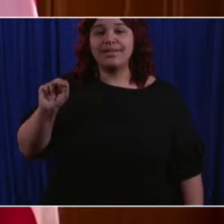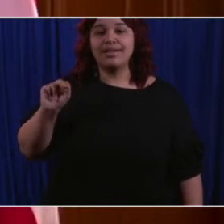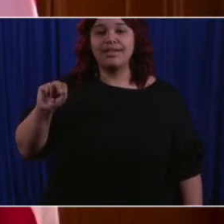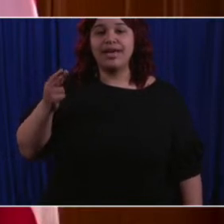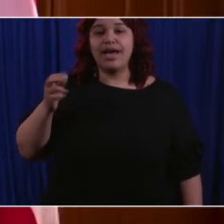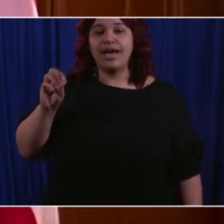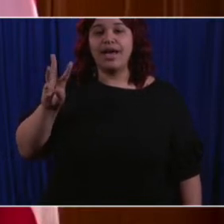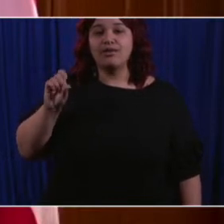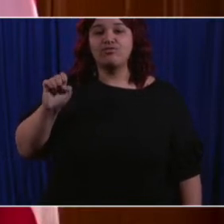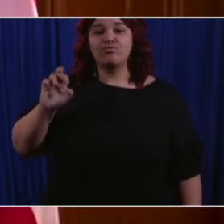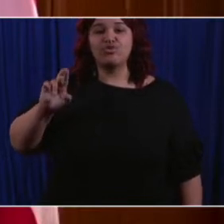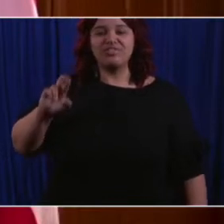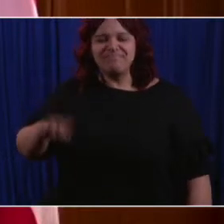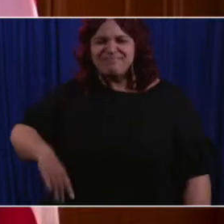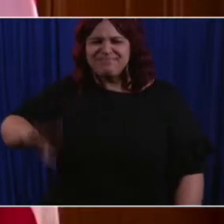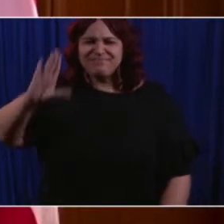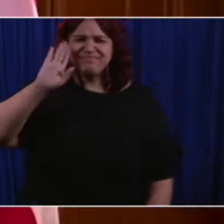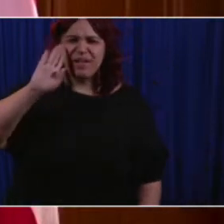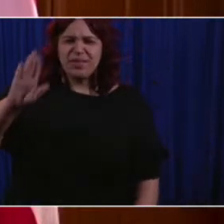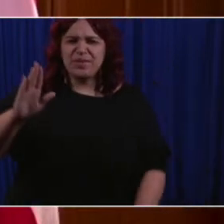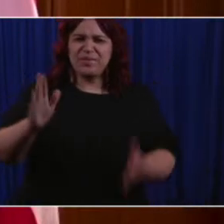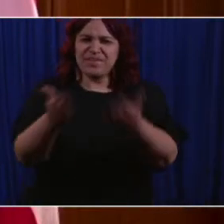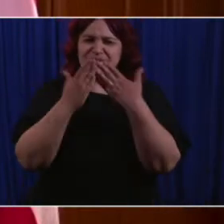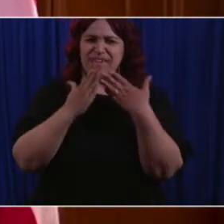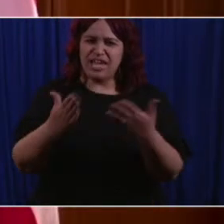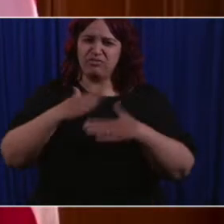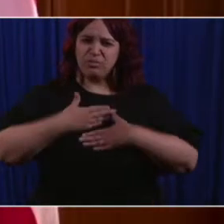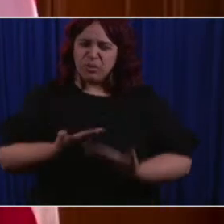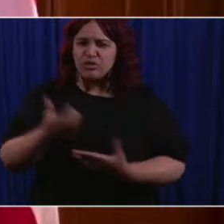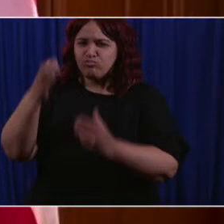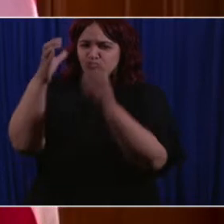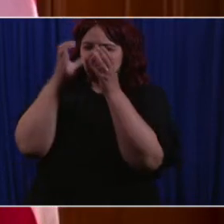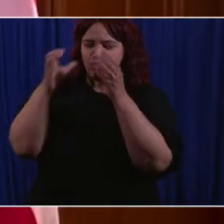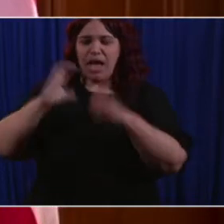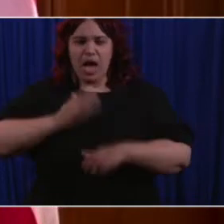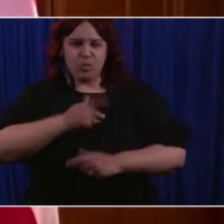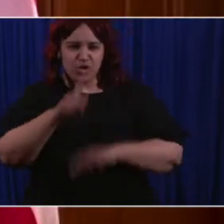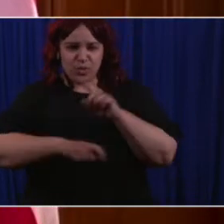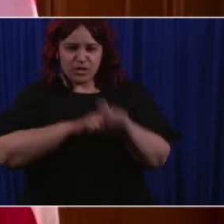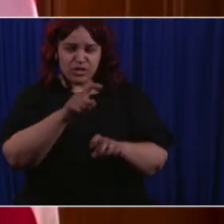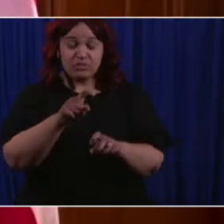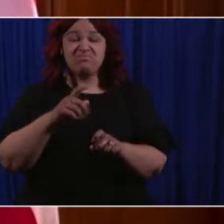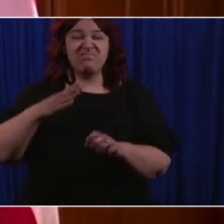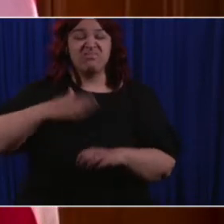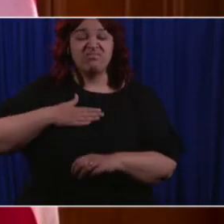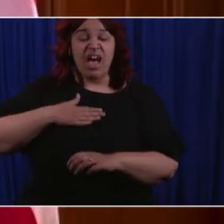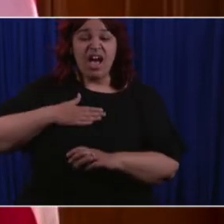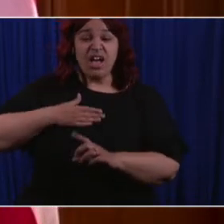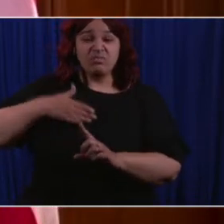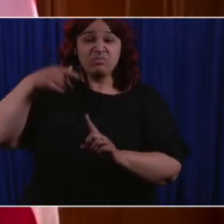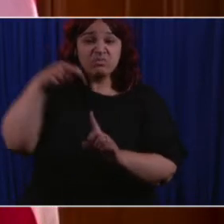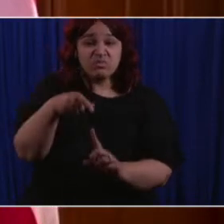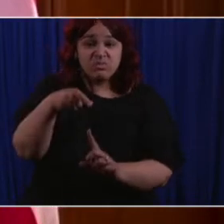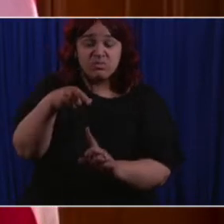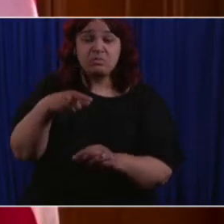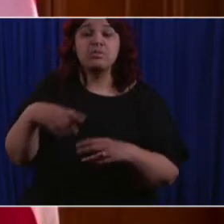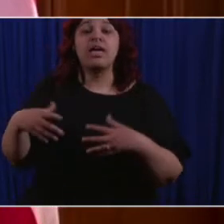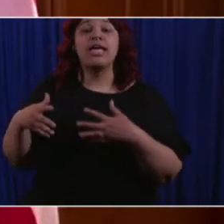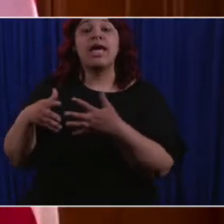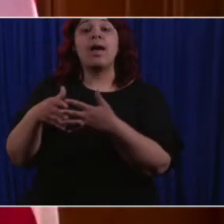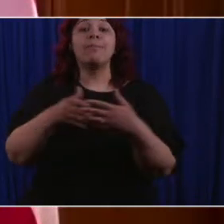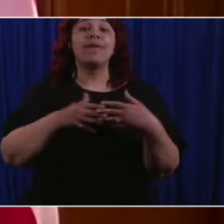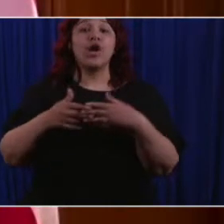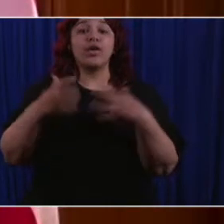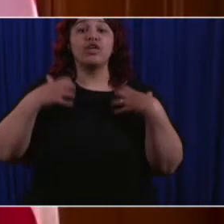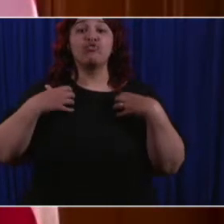Hi, sir. Thank you very much for taking the time to answer our questions today. Mine deals with the American Recovery